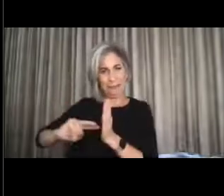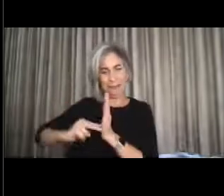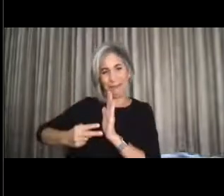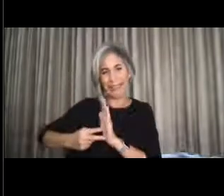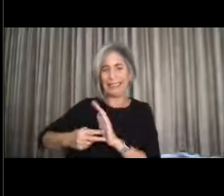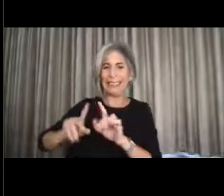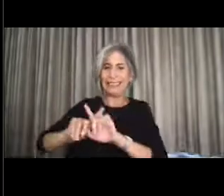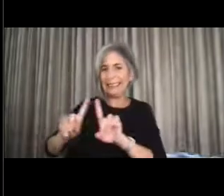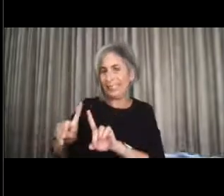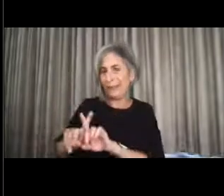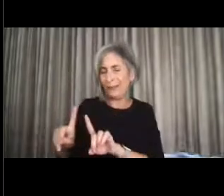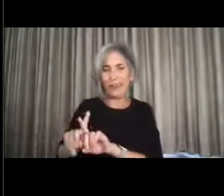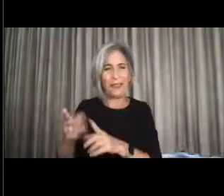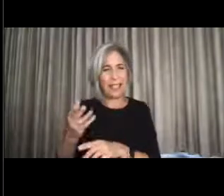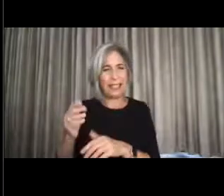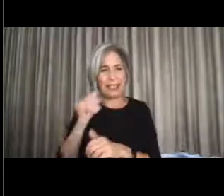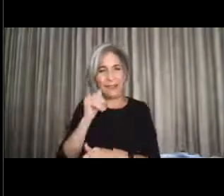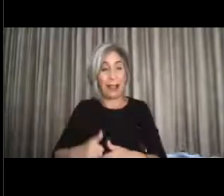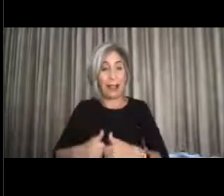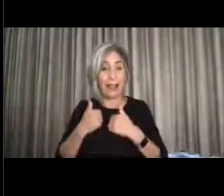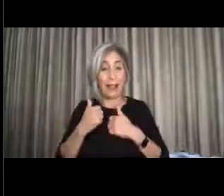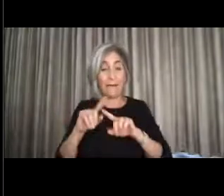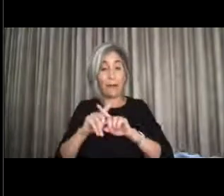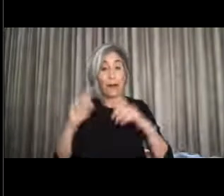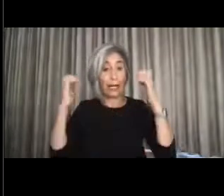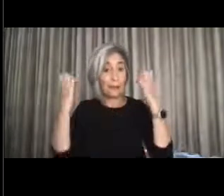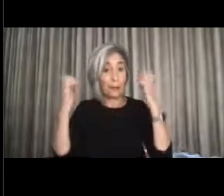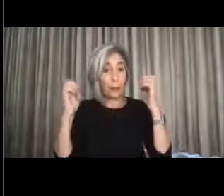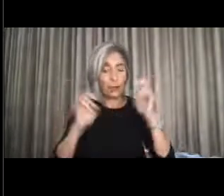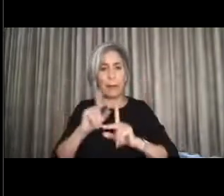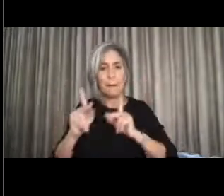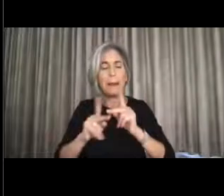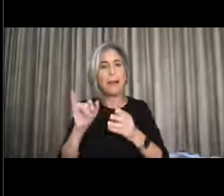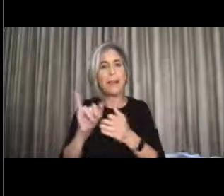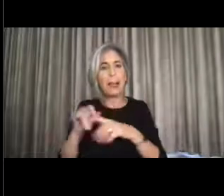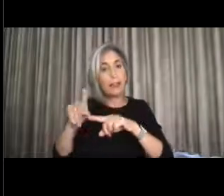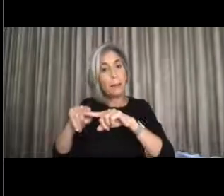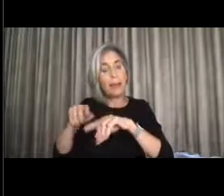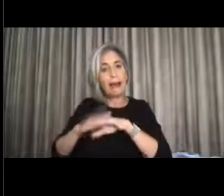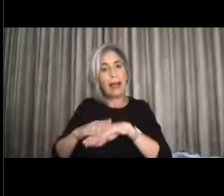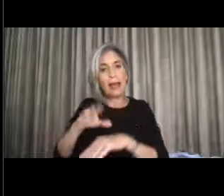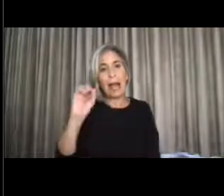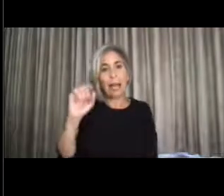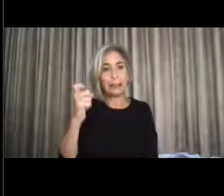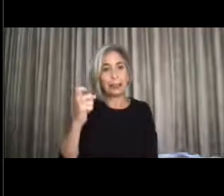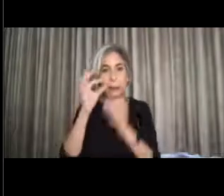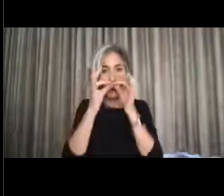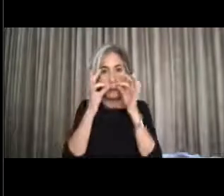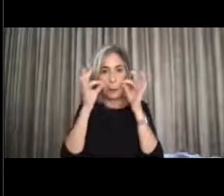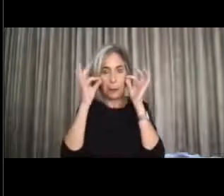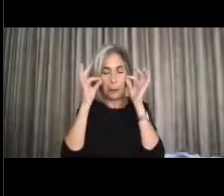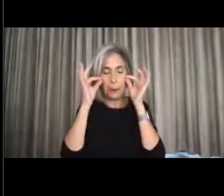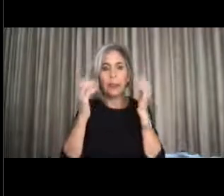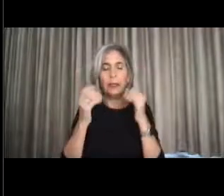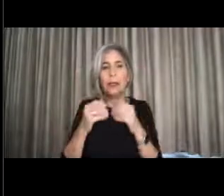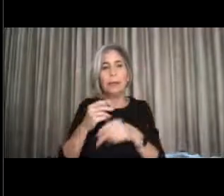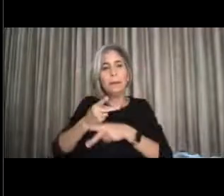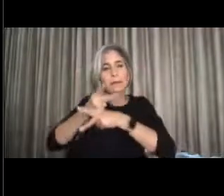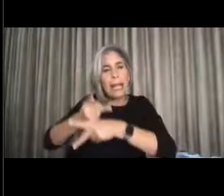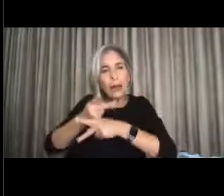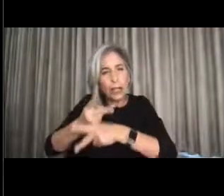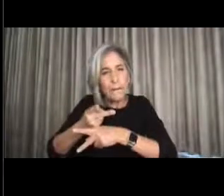ways in day-to-day life, but in emergencies, special needs are people who are dependent on oxygen, are taken care of by a caregiver,